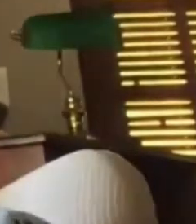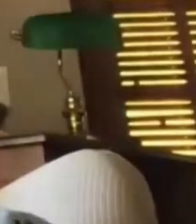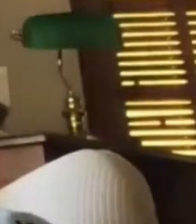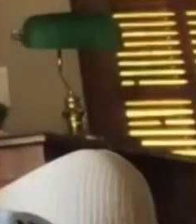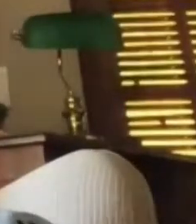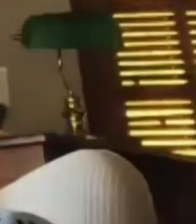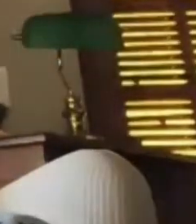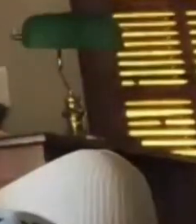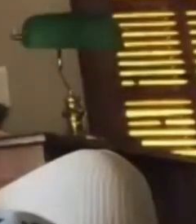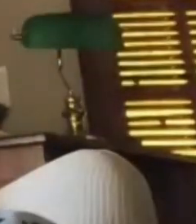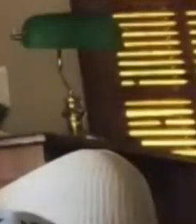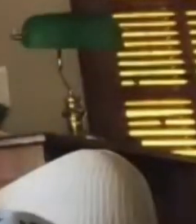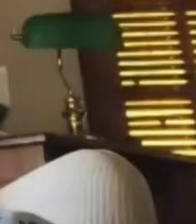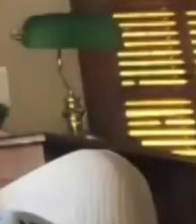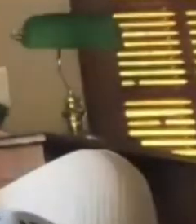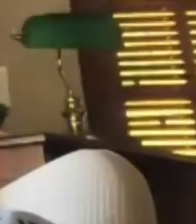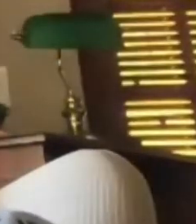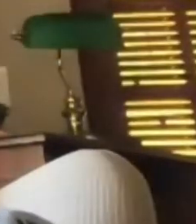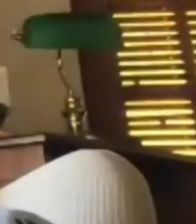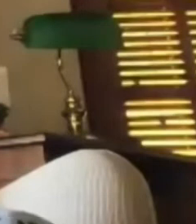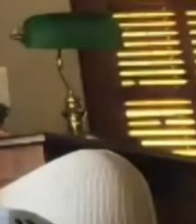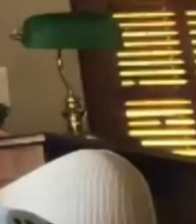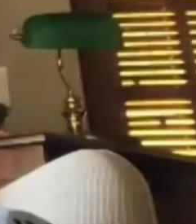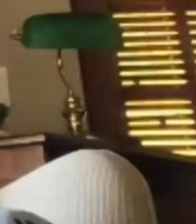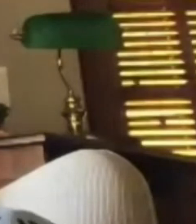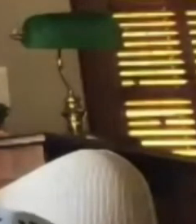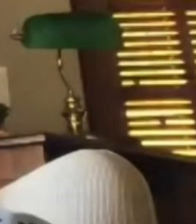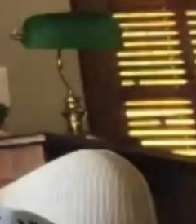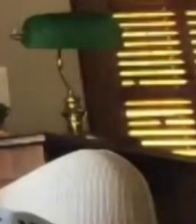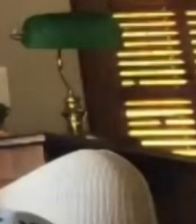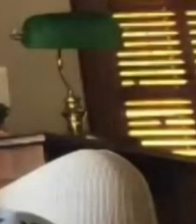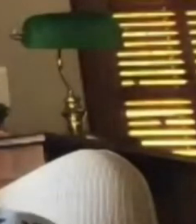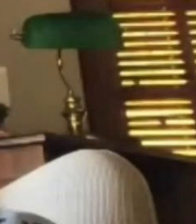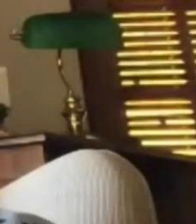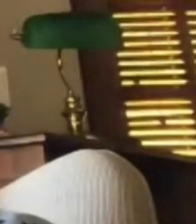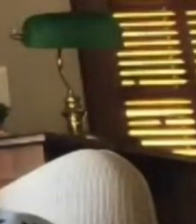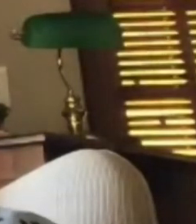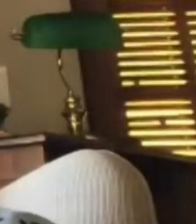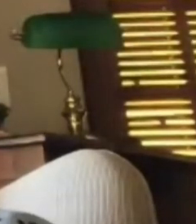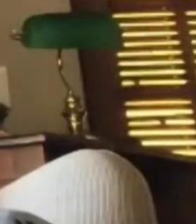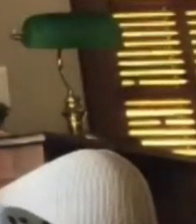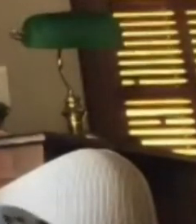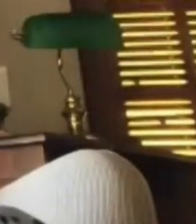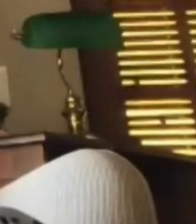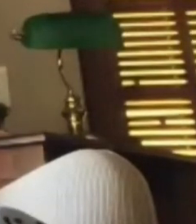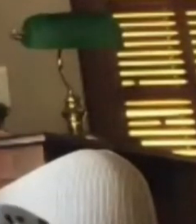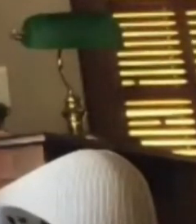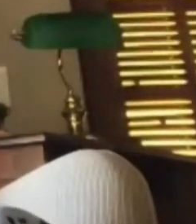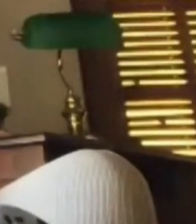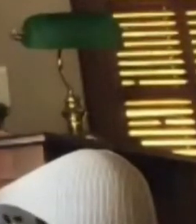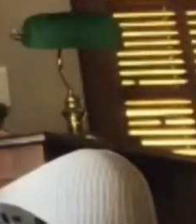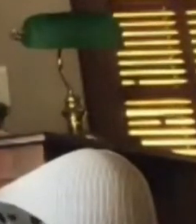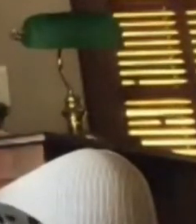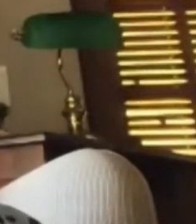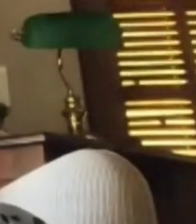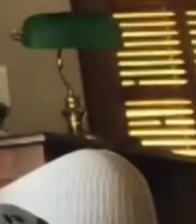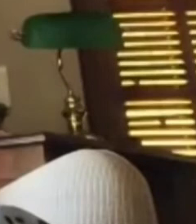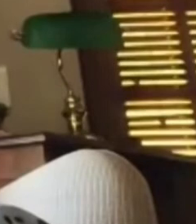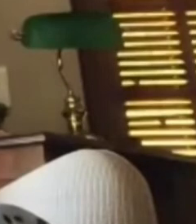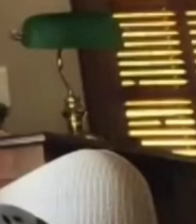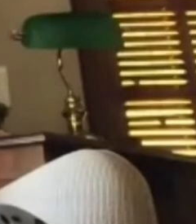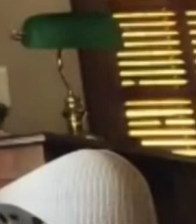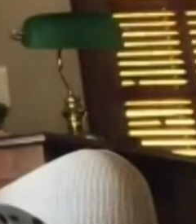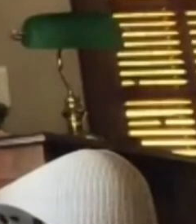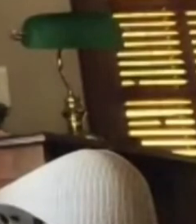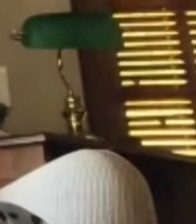be updated, but also that we now be told how optimal treatment will be provided in the coming weeks and